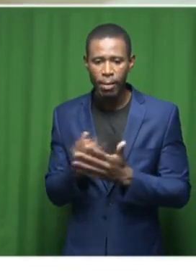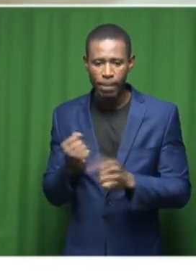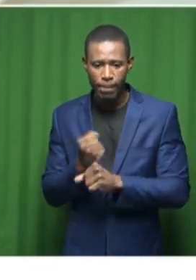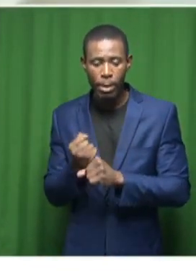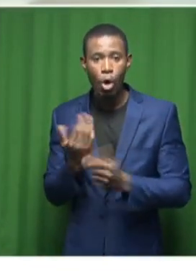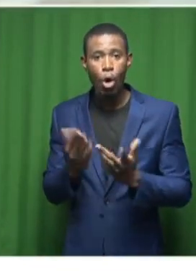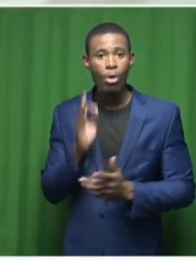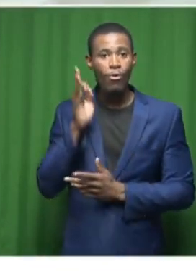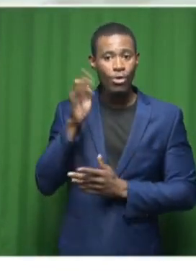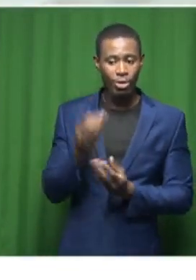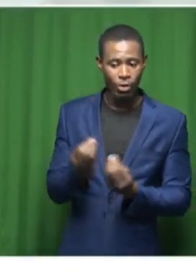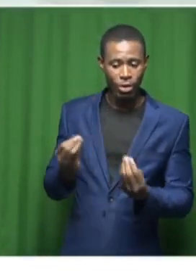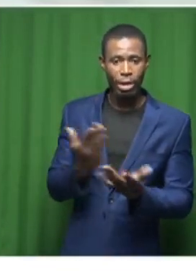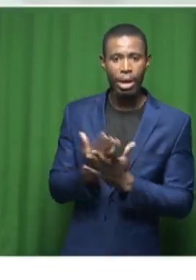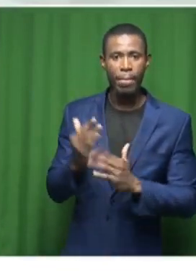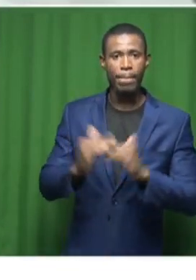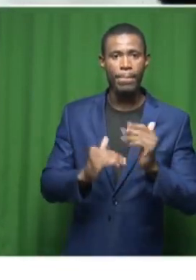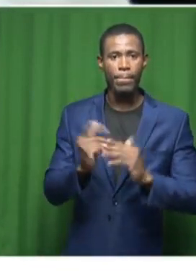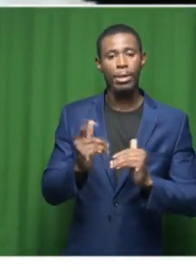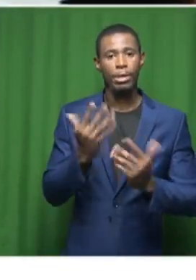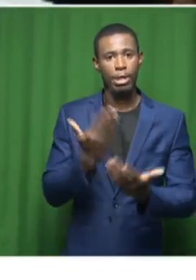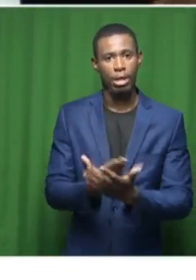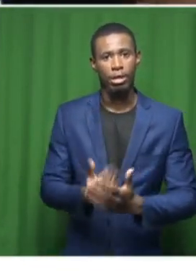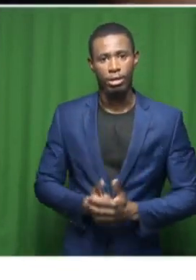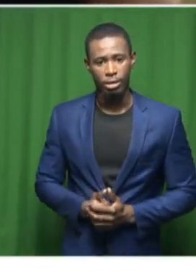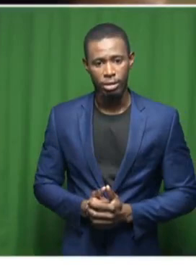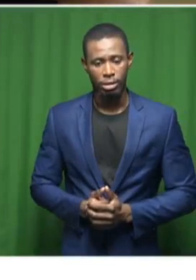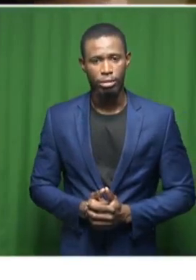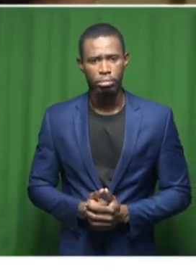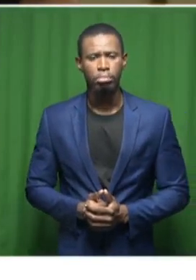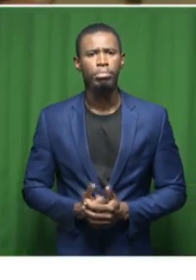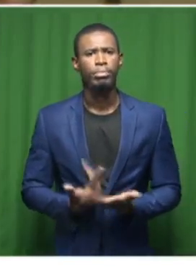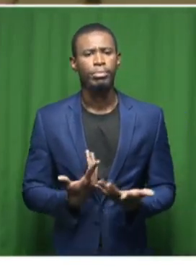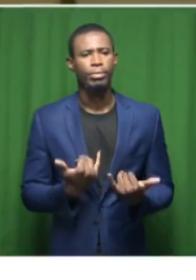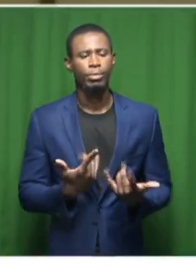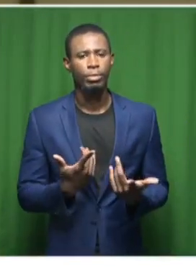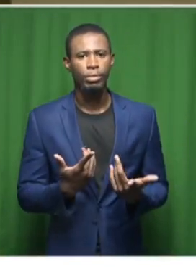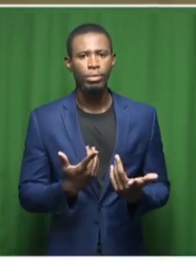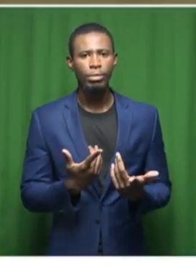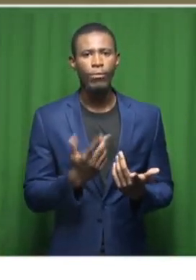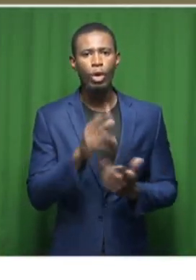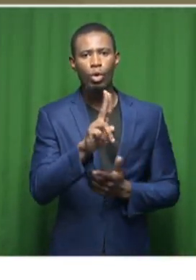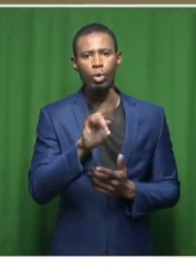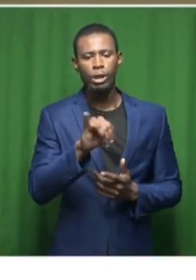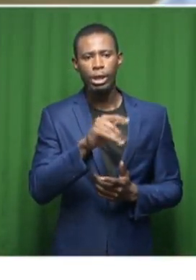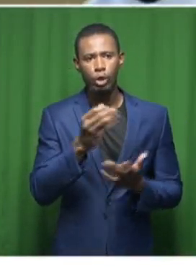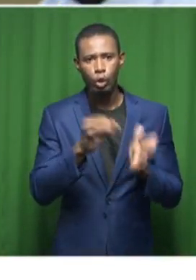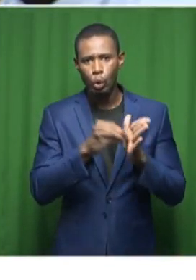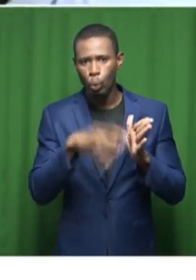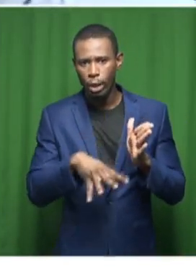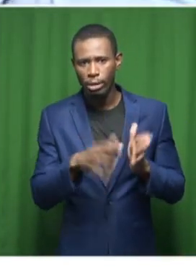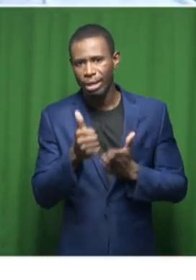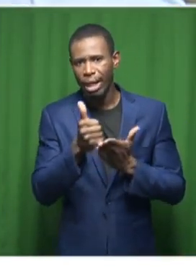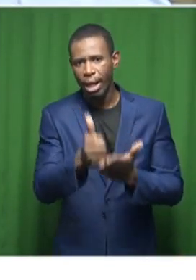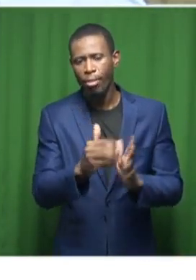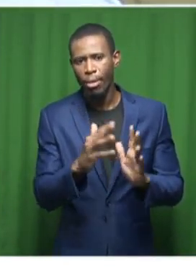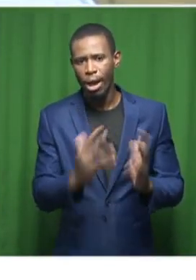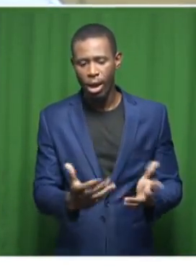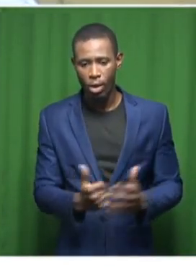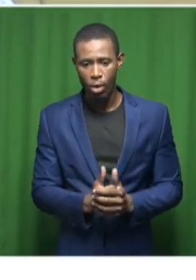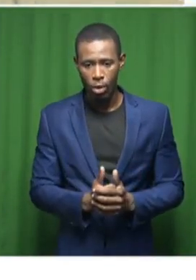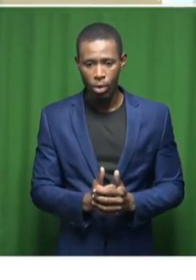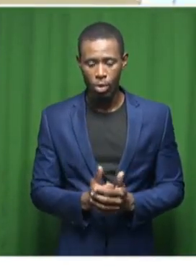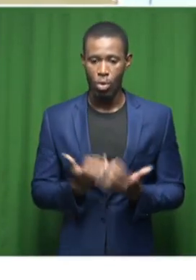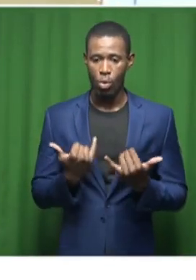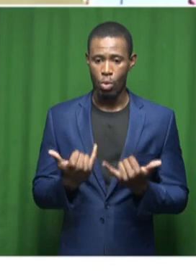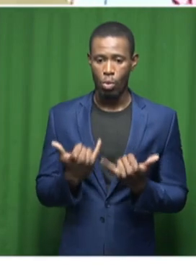make the architecture. How has this contributed to academic rigor at UJ? Yeah, so we've got a lot